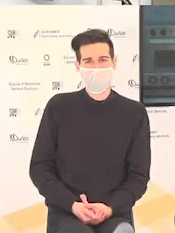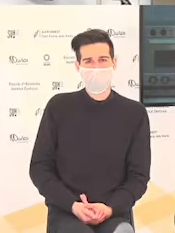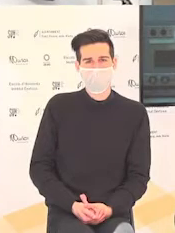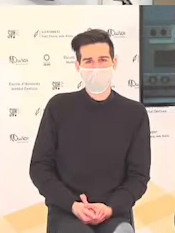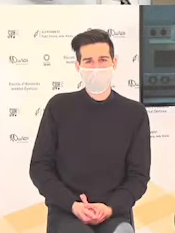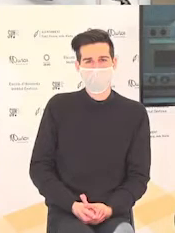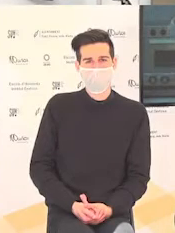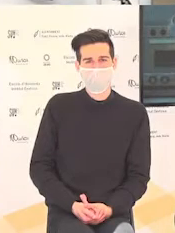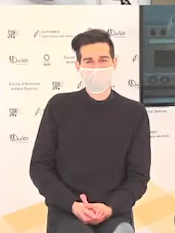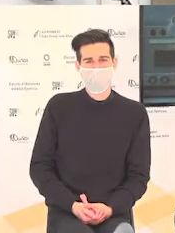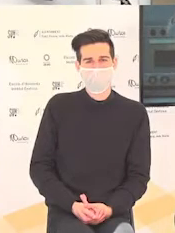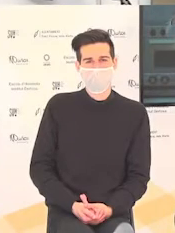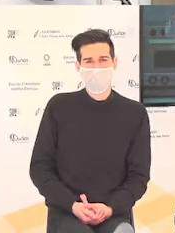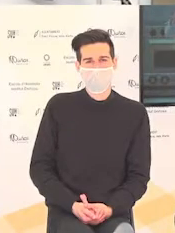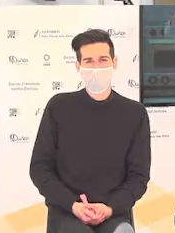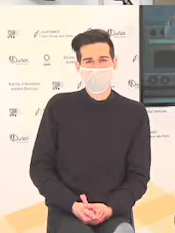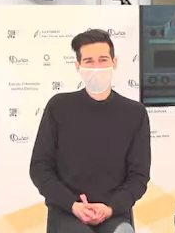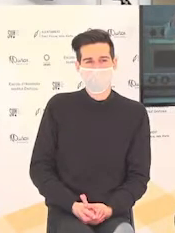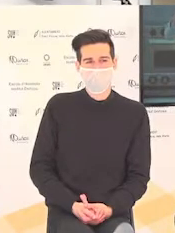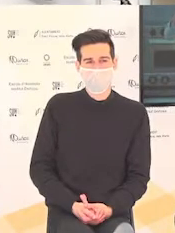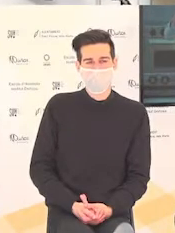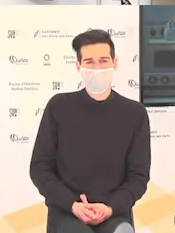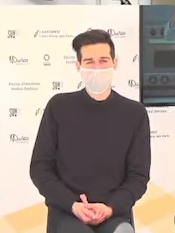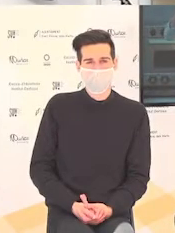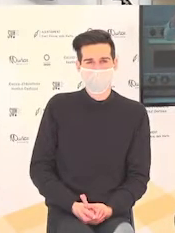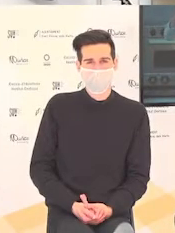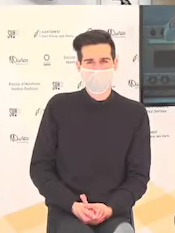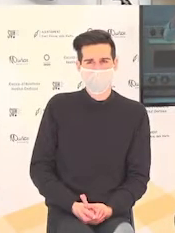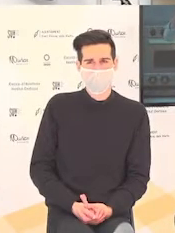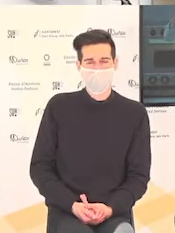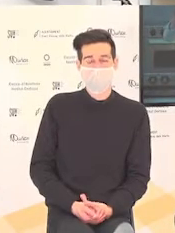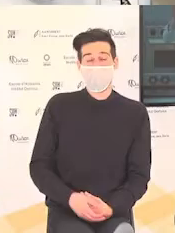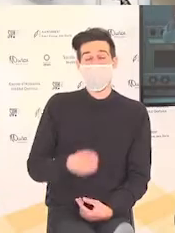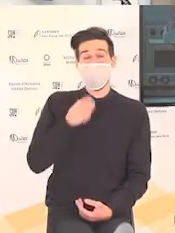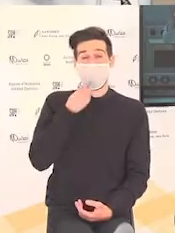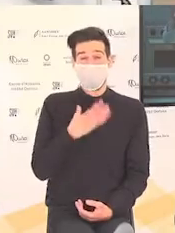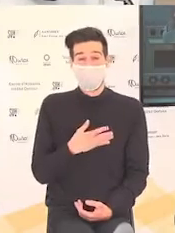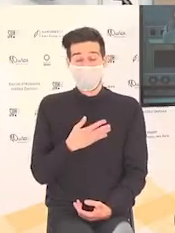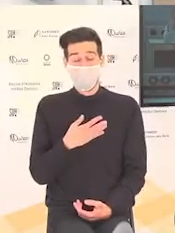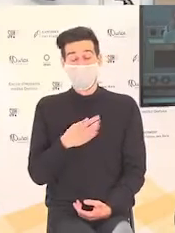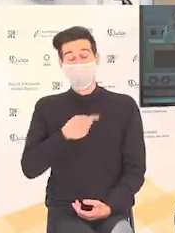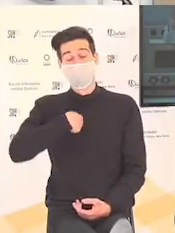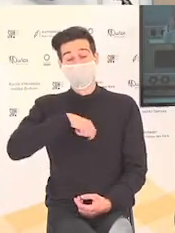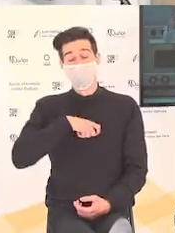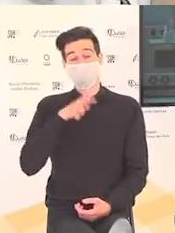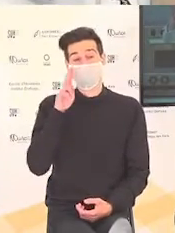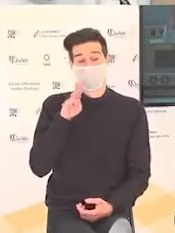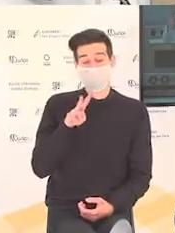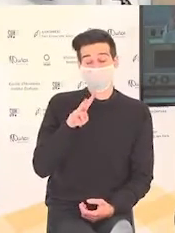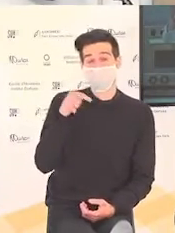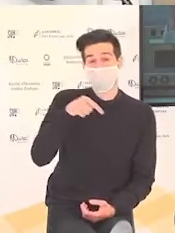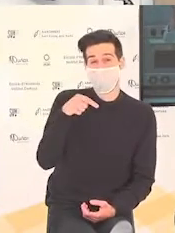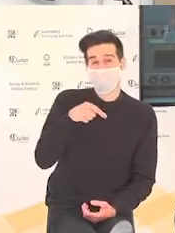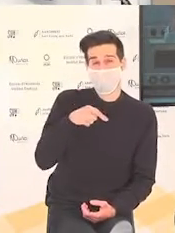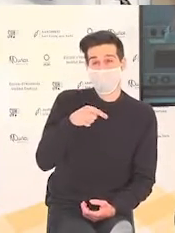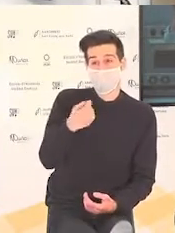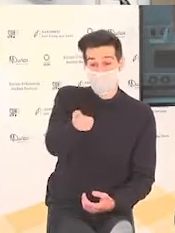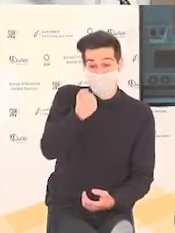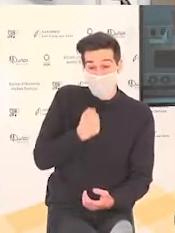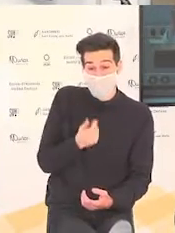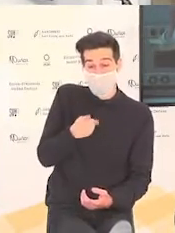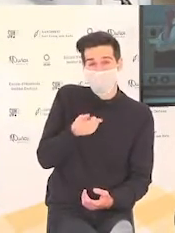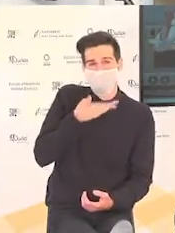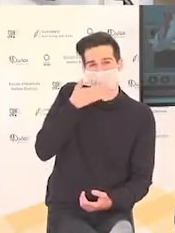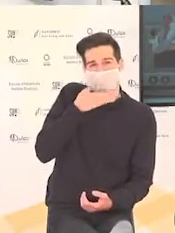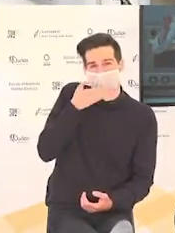what has happened is my oven was a little bit too hot. Bien, lo que verán aquí es que mi horno estaba demasiado caliente. Normally